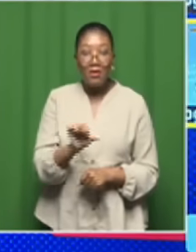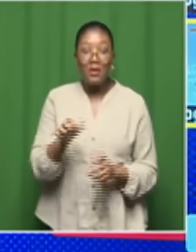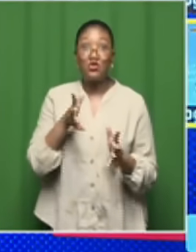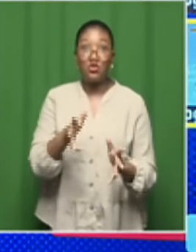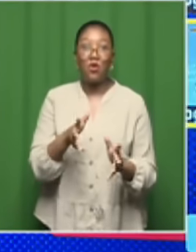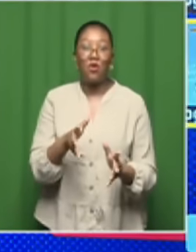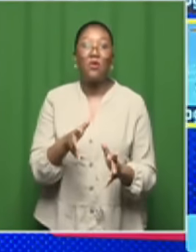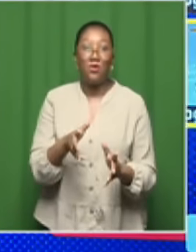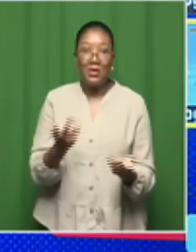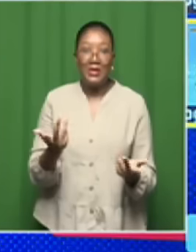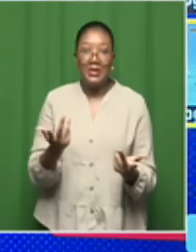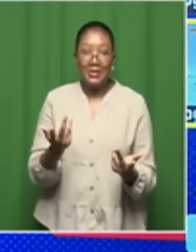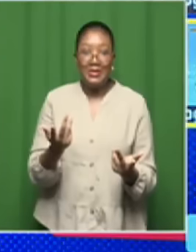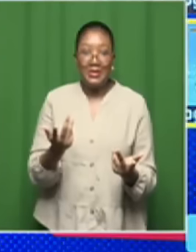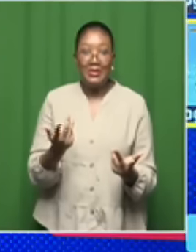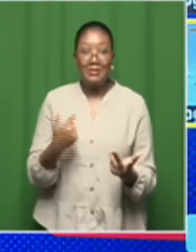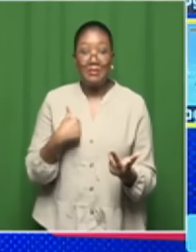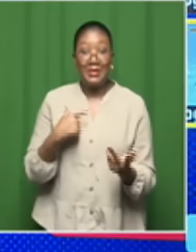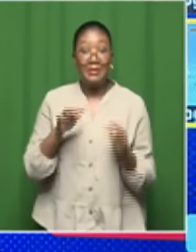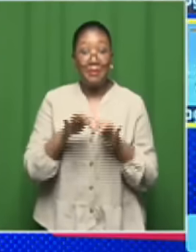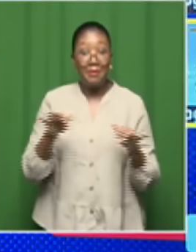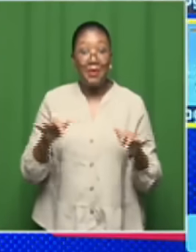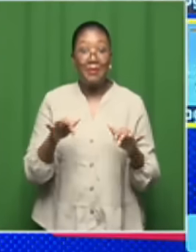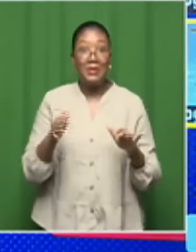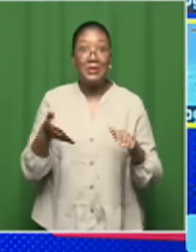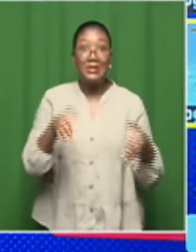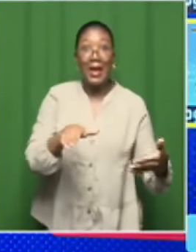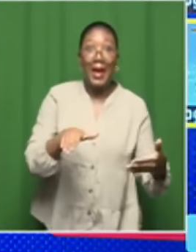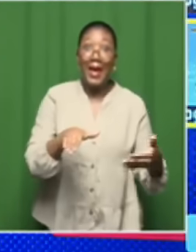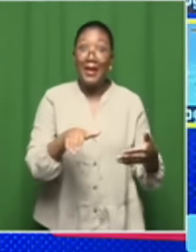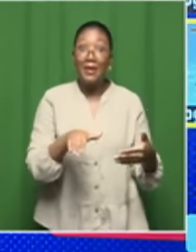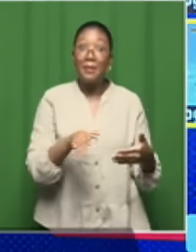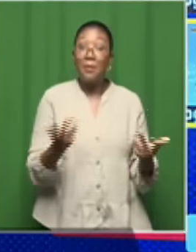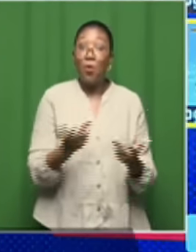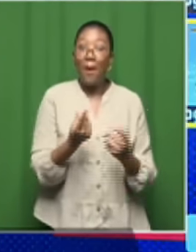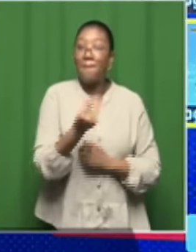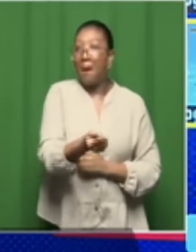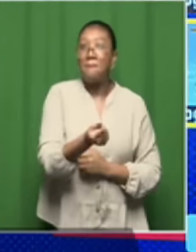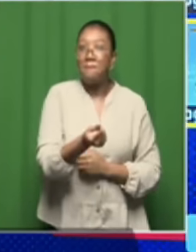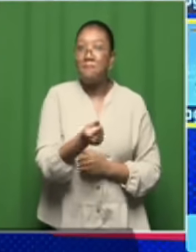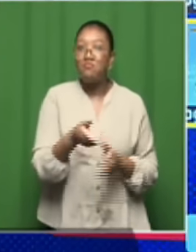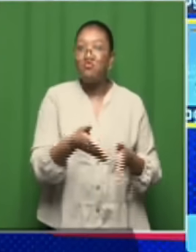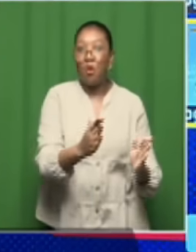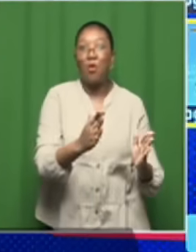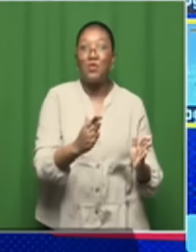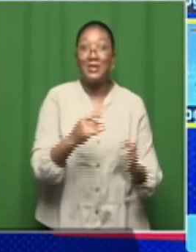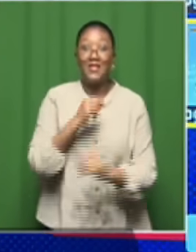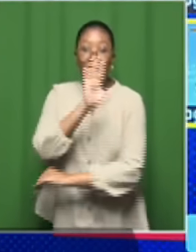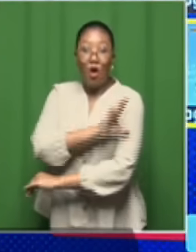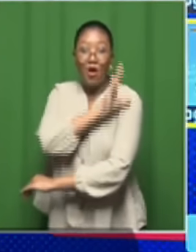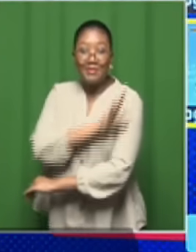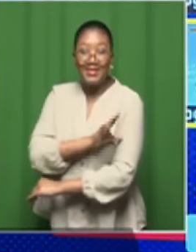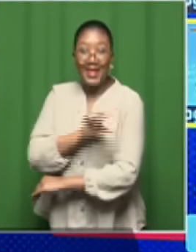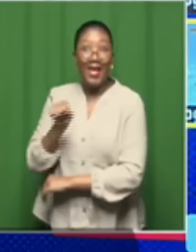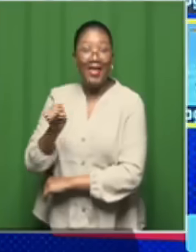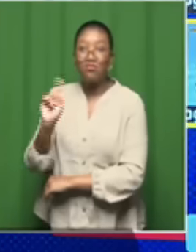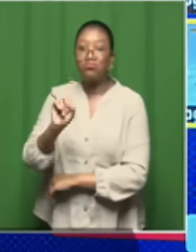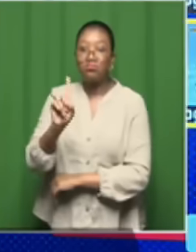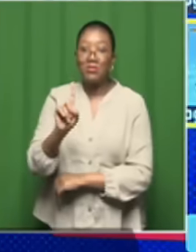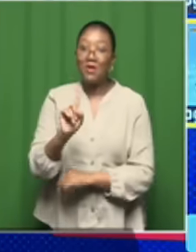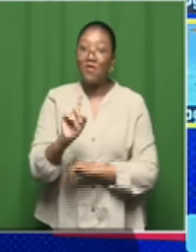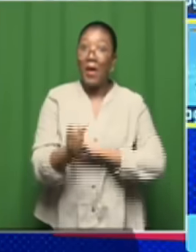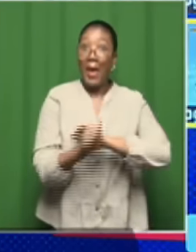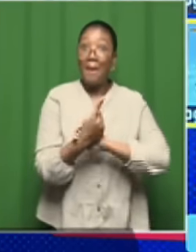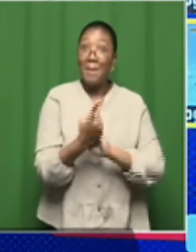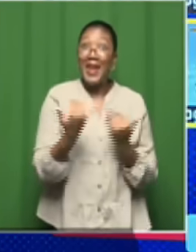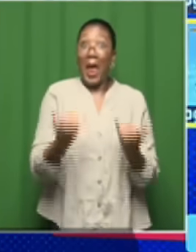us. This excludes fatalities that happen at a health facility due to the road accidents. So those numbers just reflect who dies in an